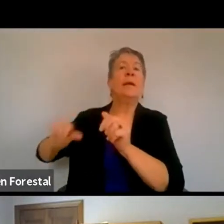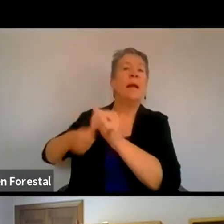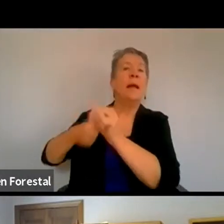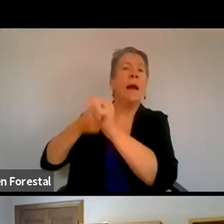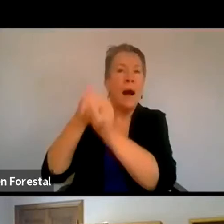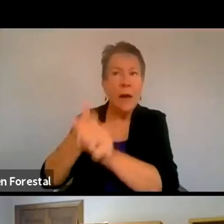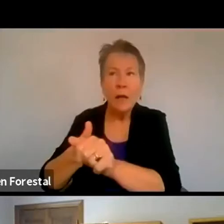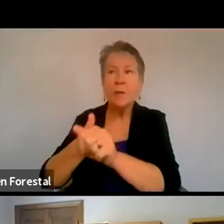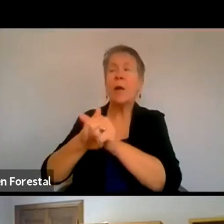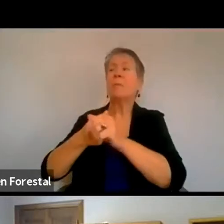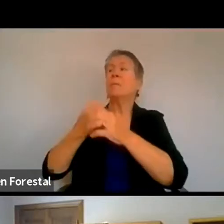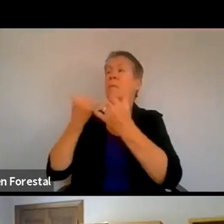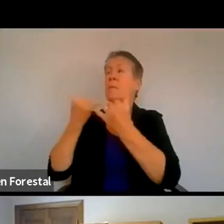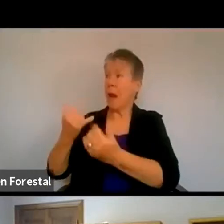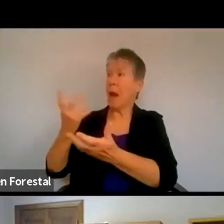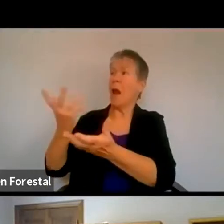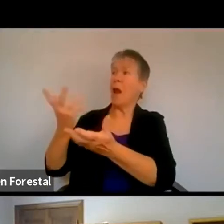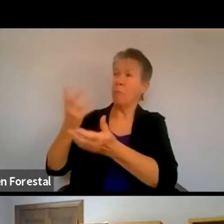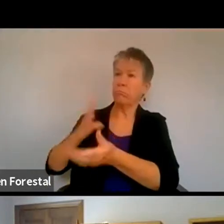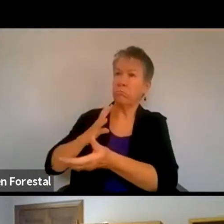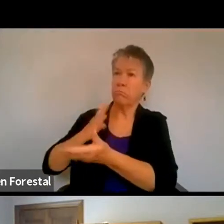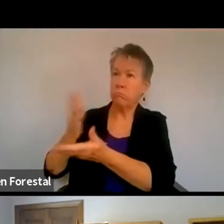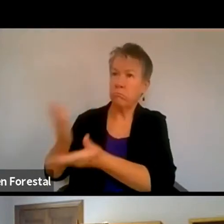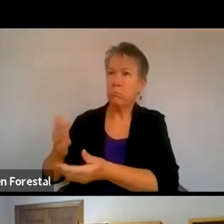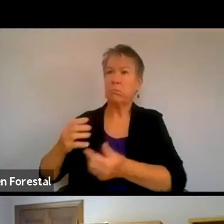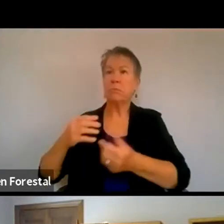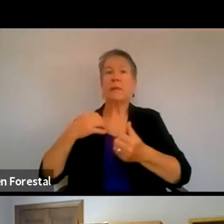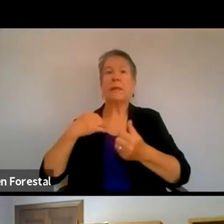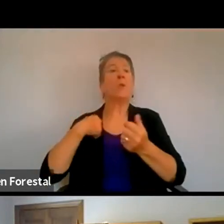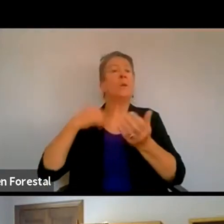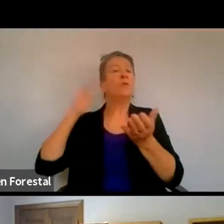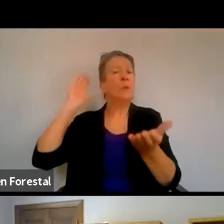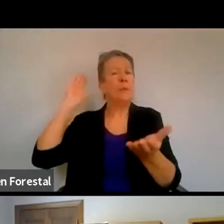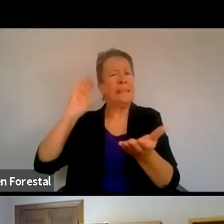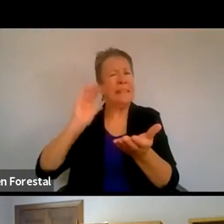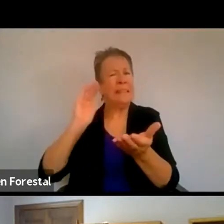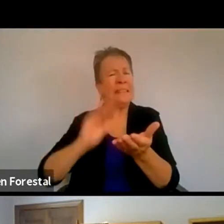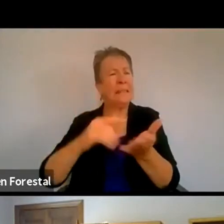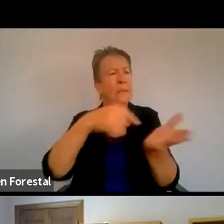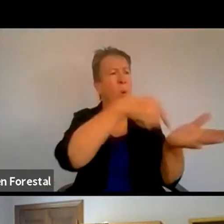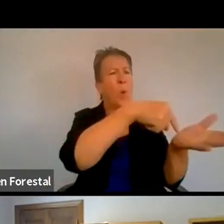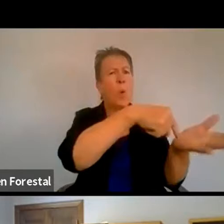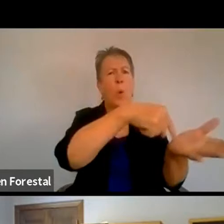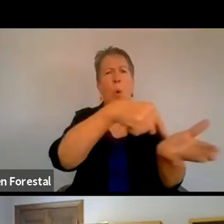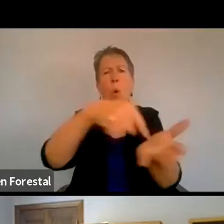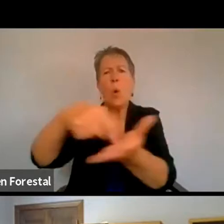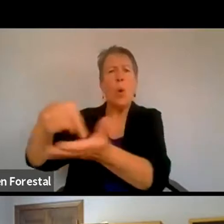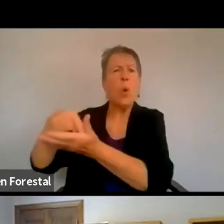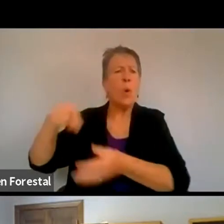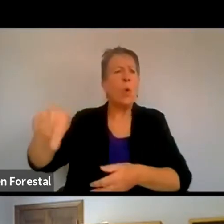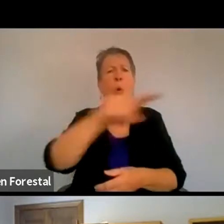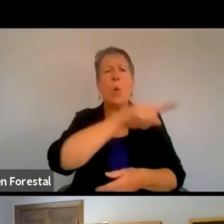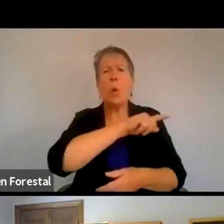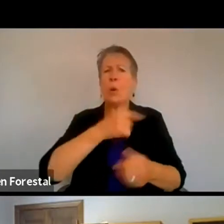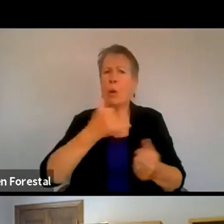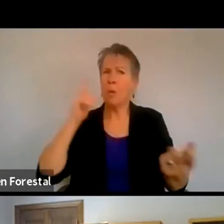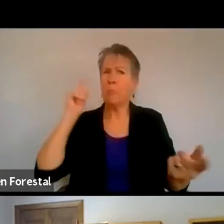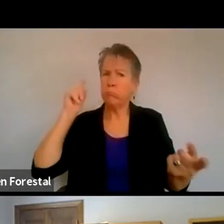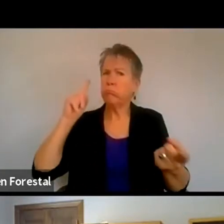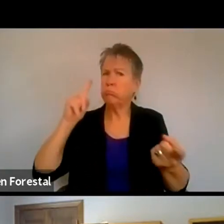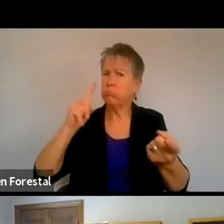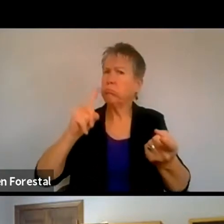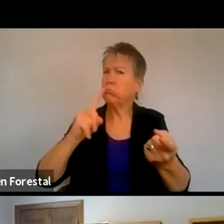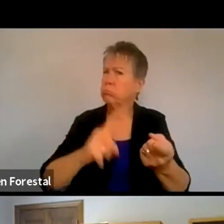healthcare costs for our public sector employees without making them either take less healthcare or pay more for their